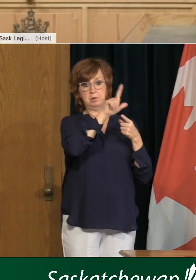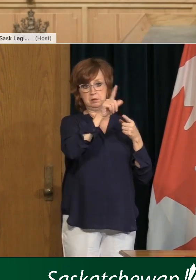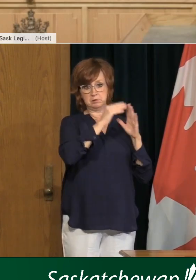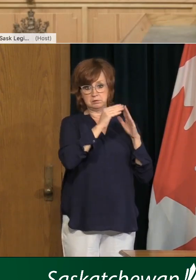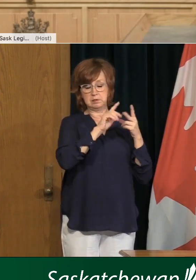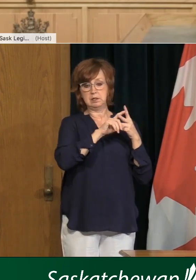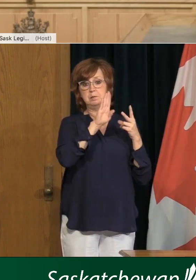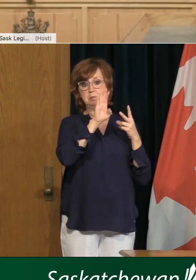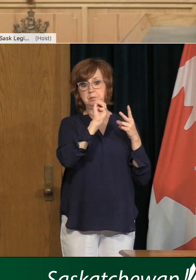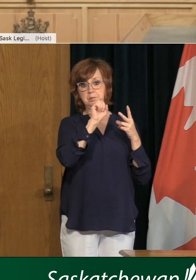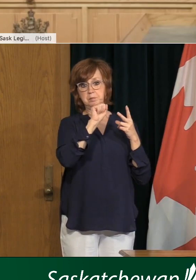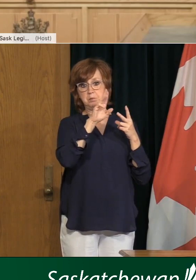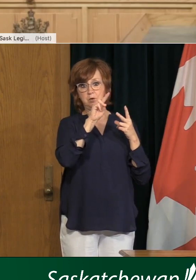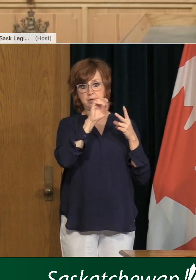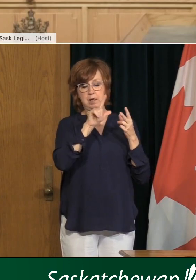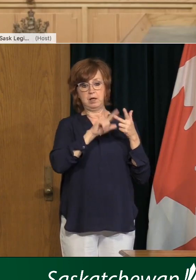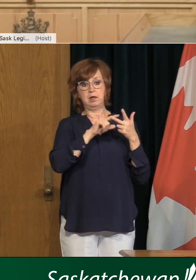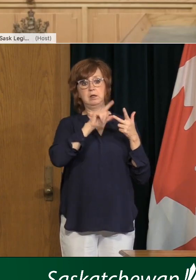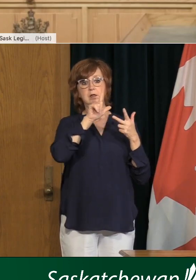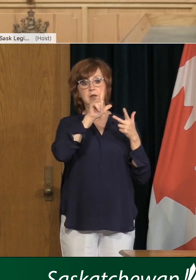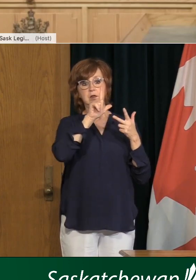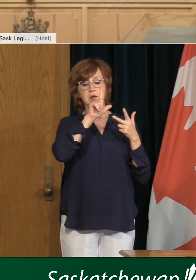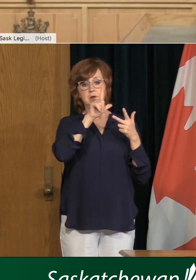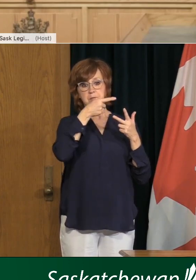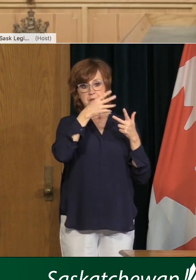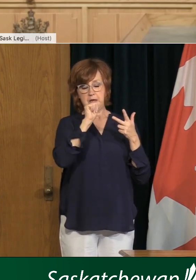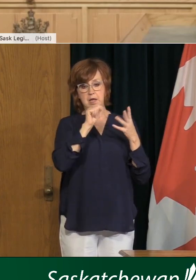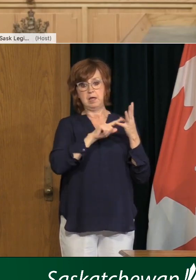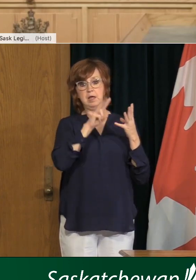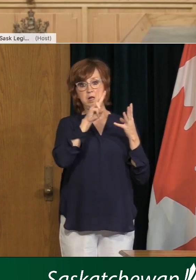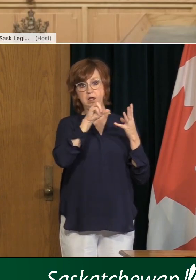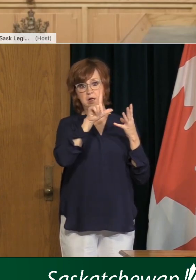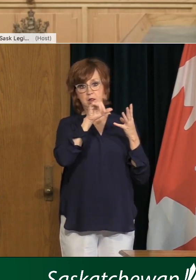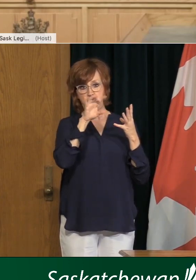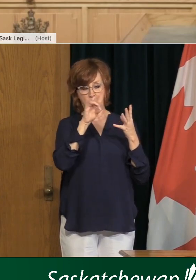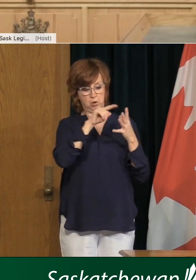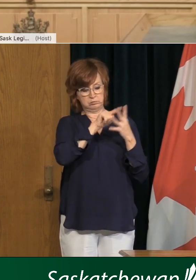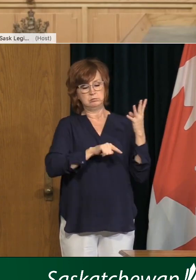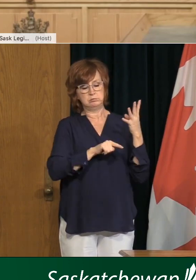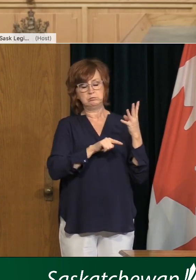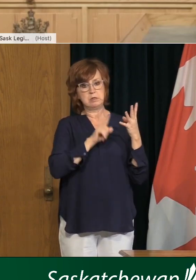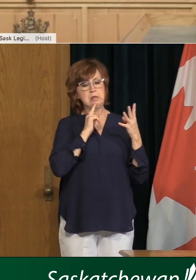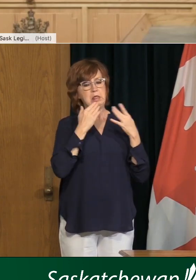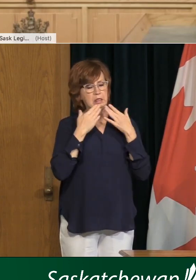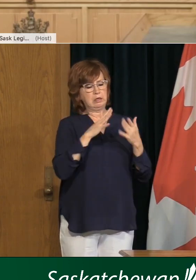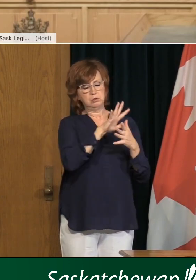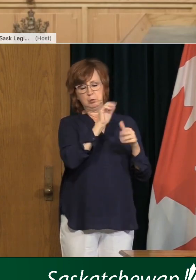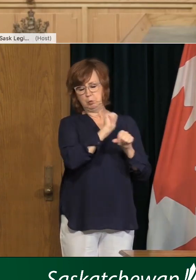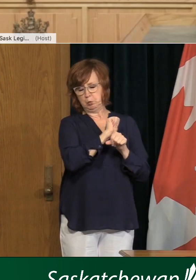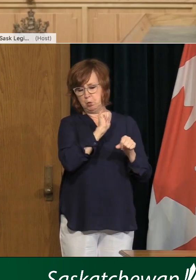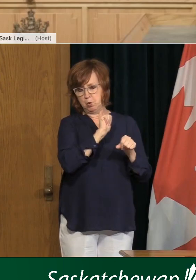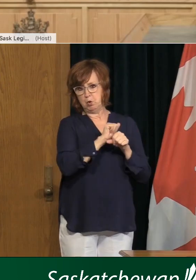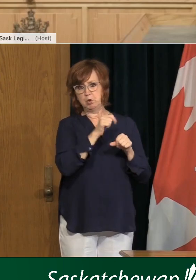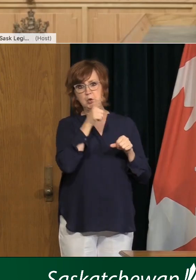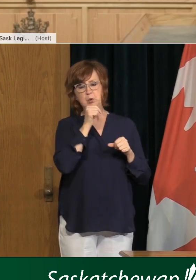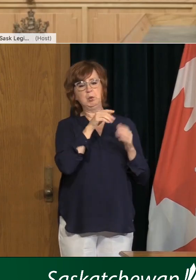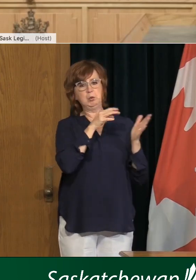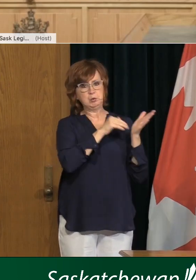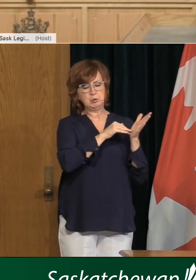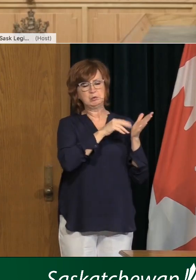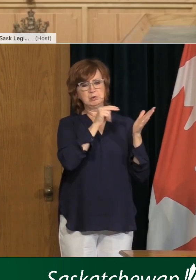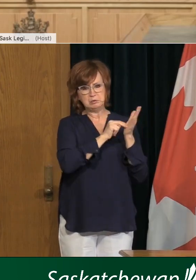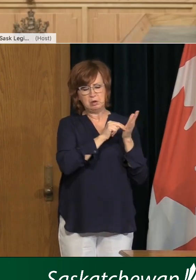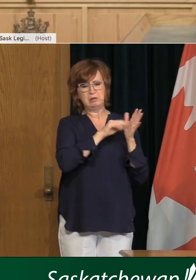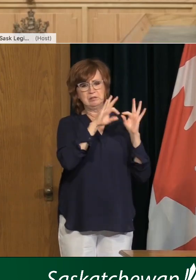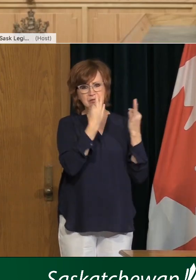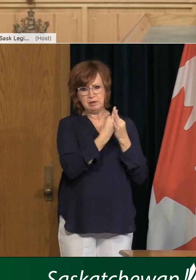Albert, and also Lloydminster, and all parts of Saskatchewan who've been impacted by COVID-19. Our thoughts are with you daily, and as a system, we are doing